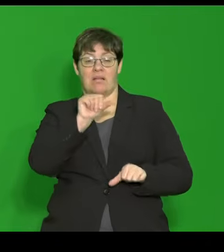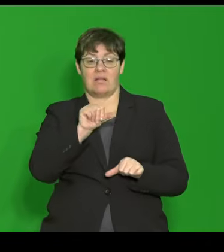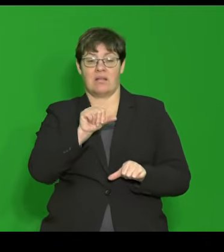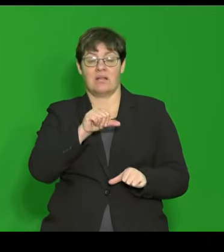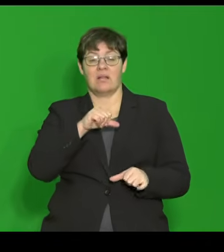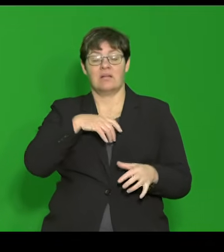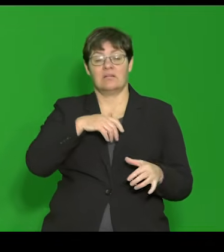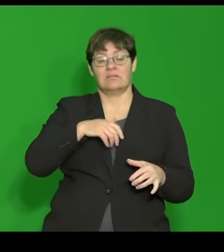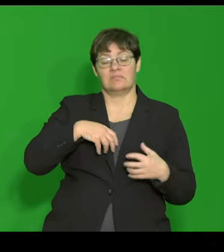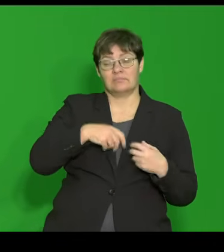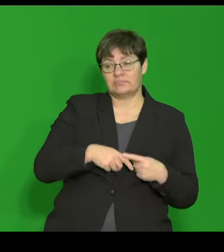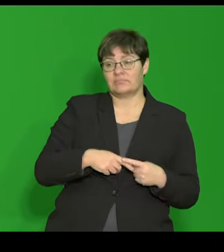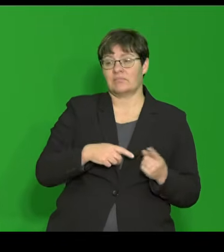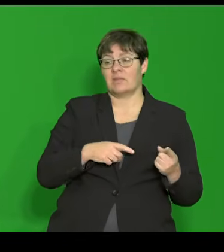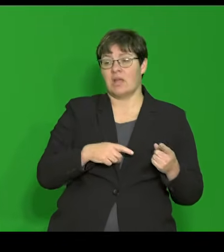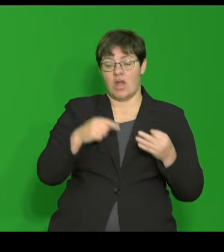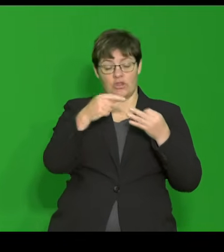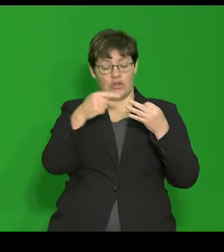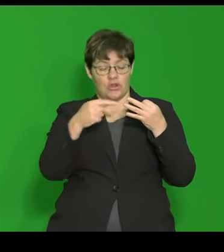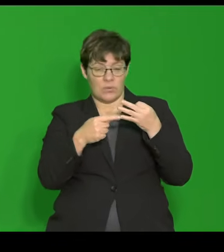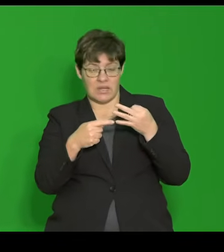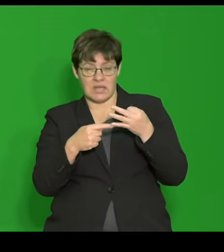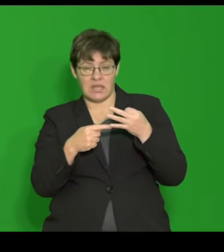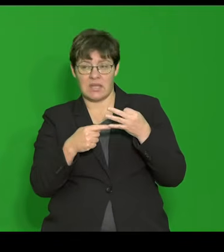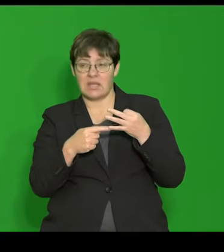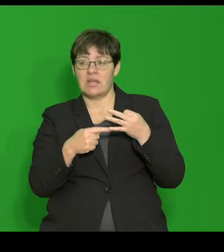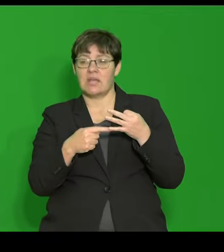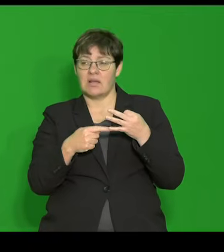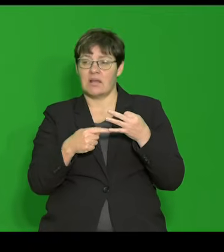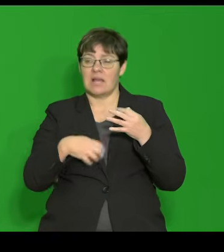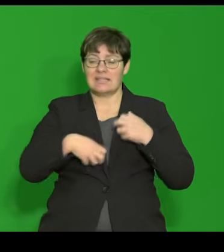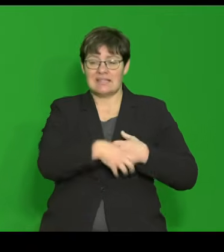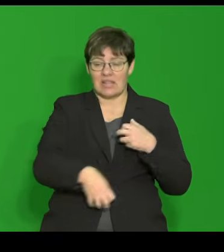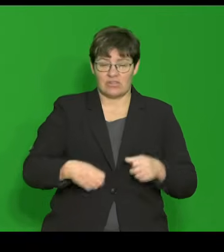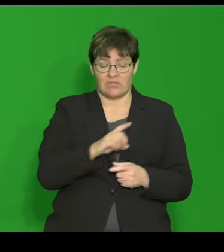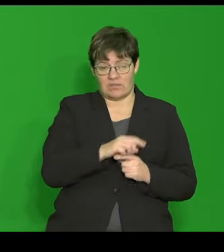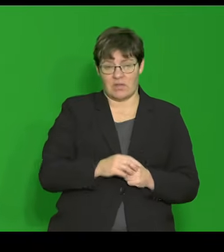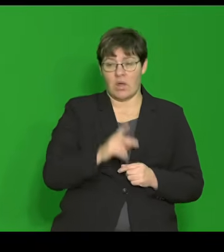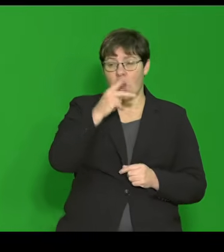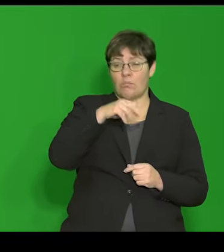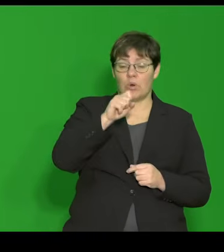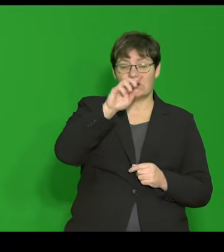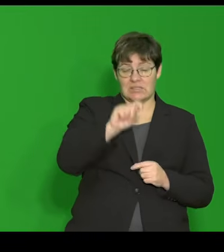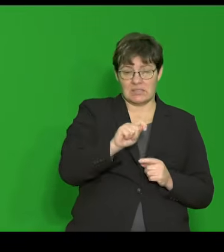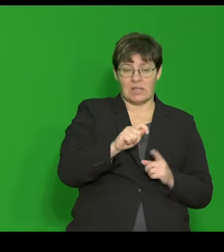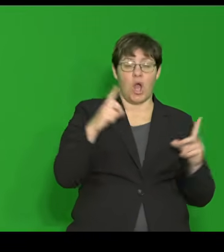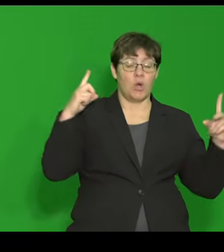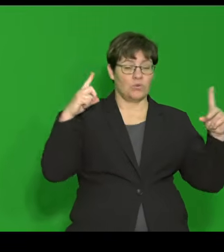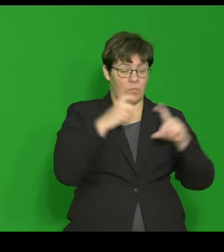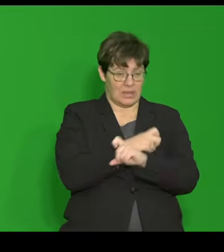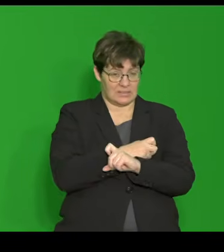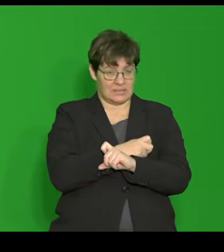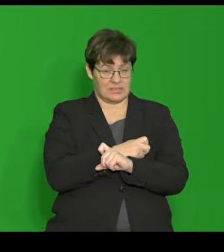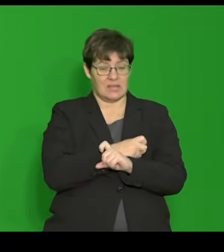chemical digestion of proteins, carbohydrates, and lipids as an overview. So as I mentioned, your protein molecules are